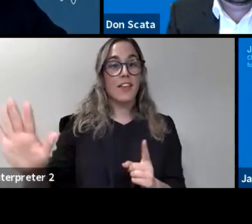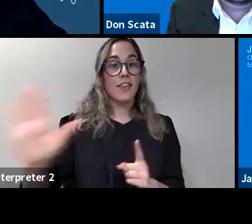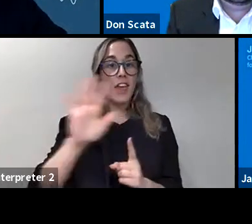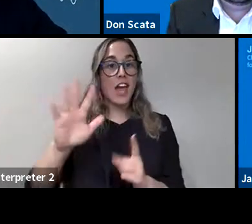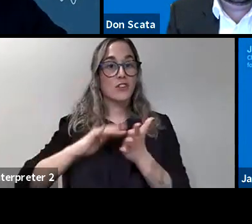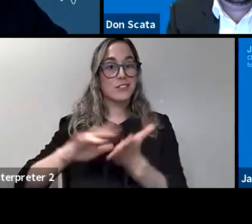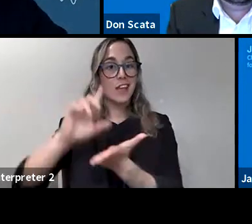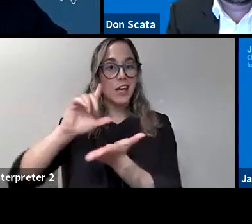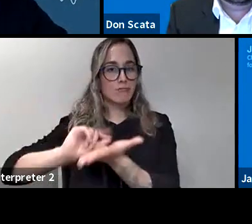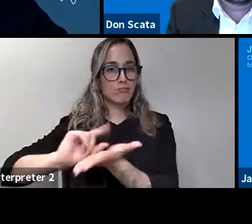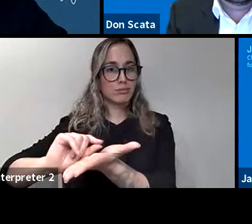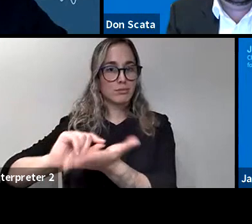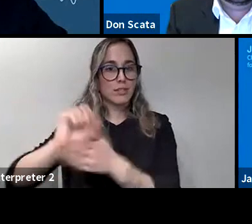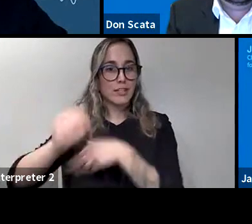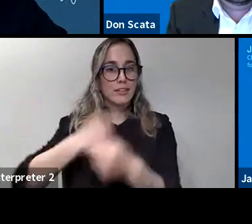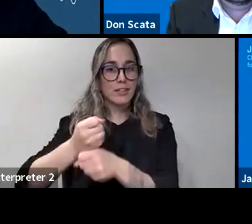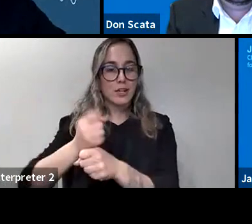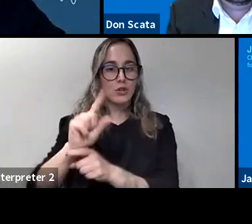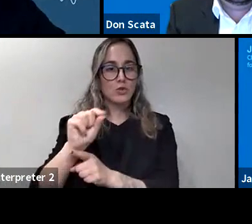the